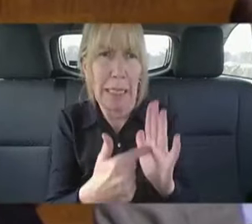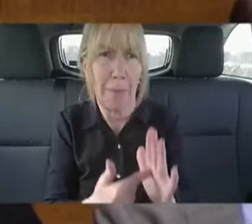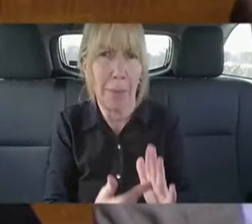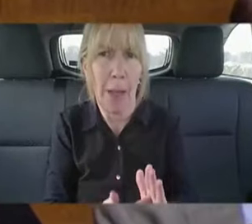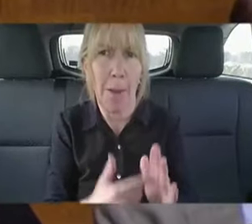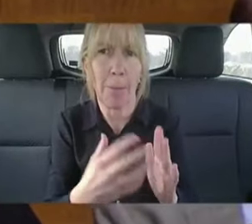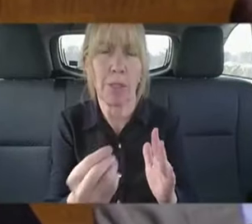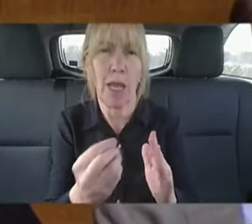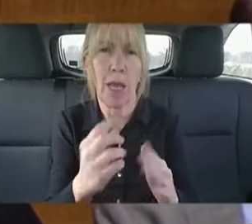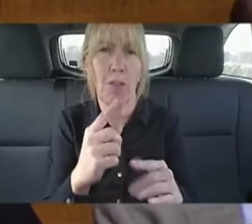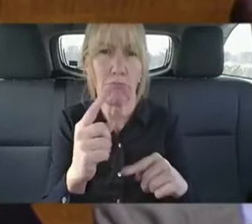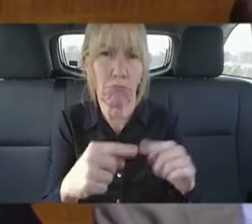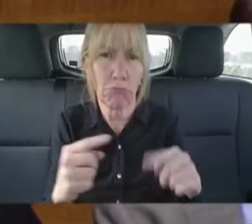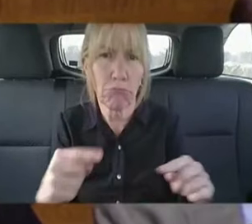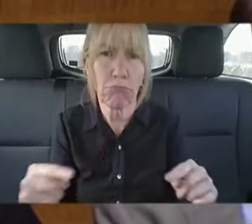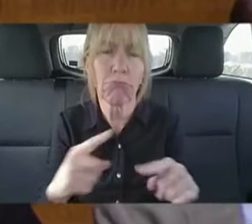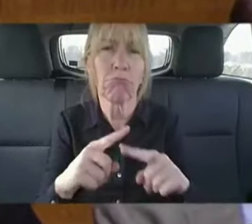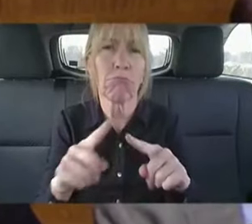all the different